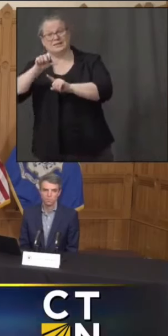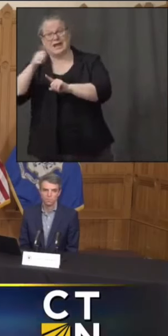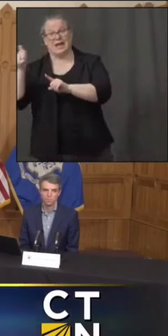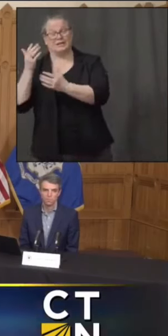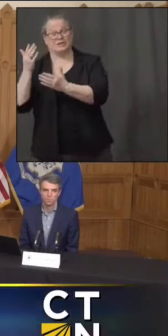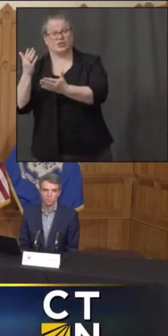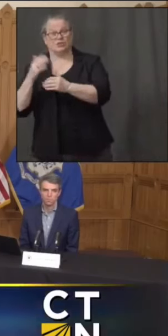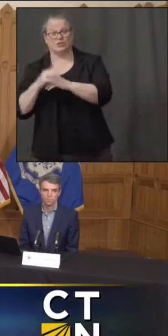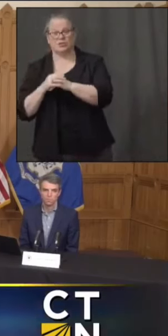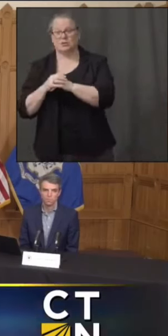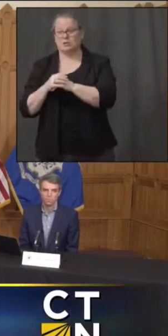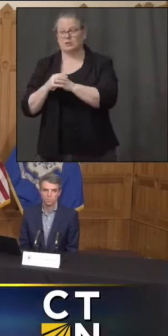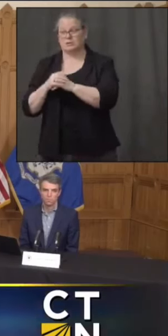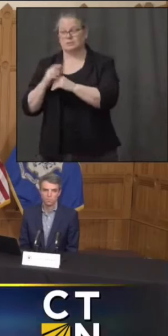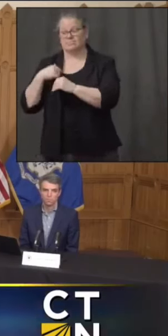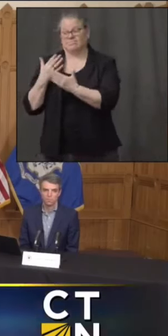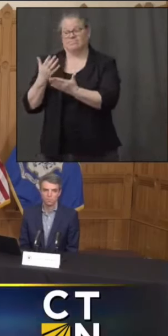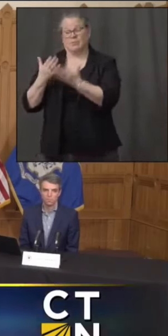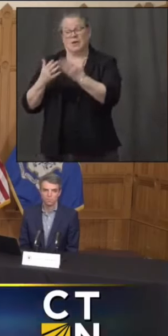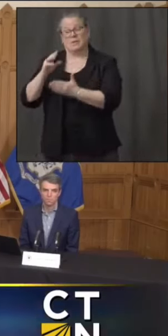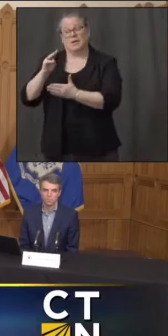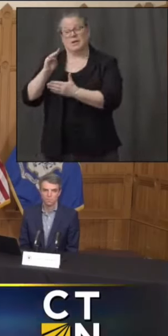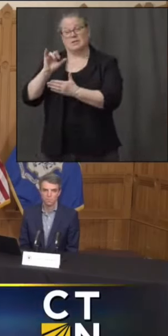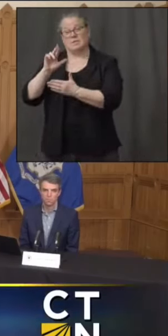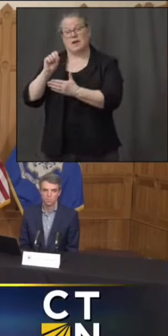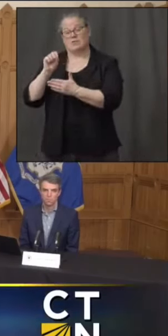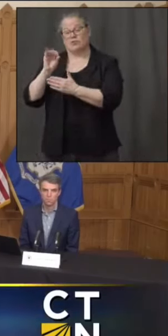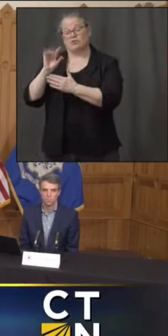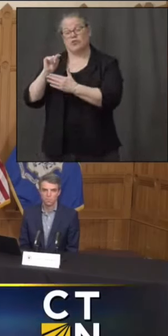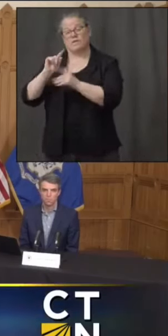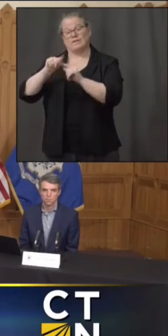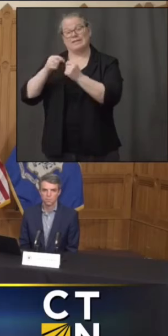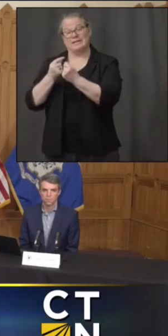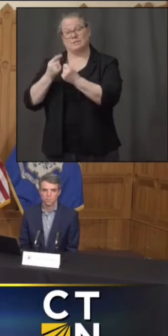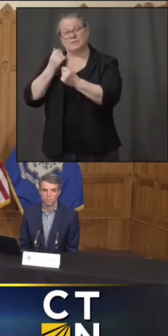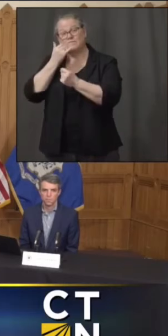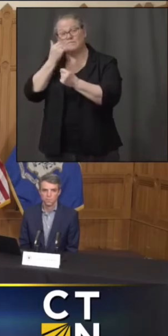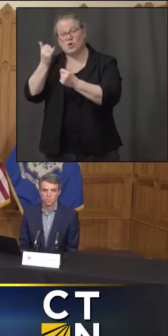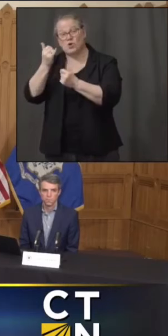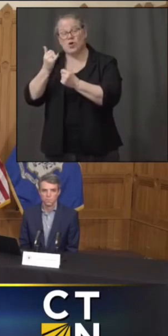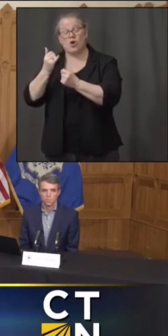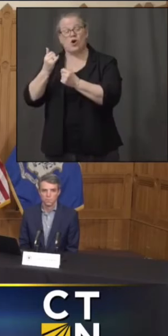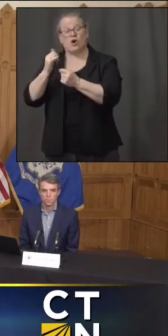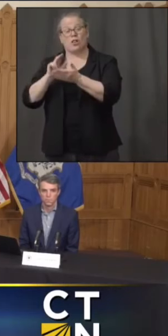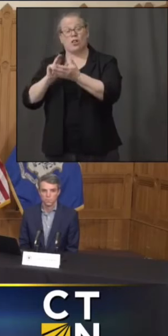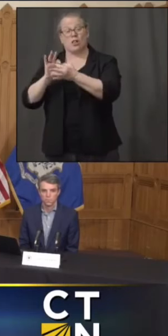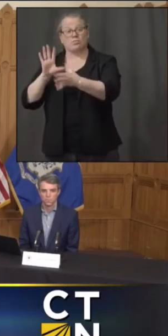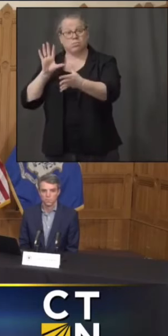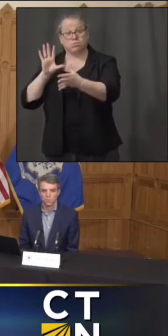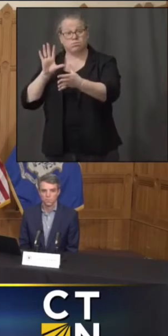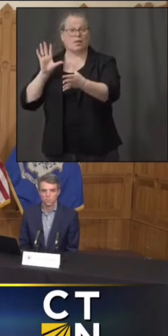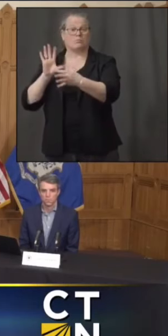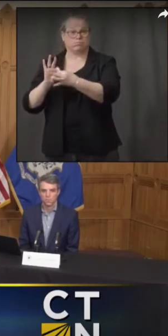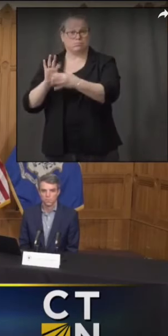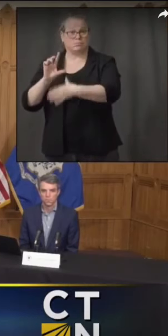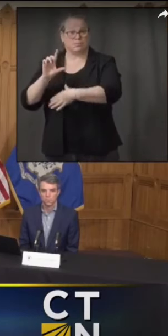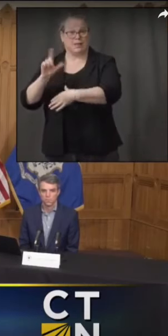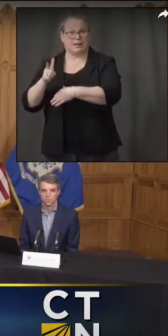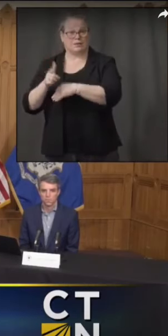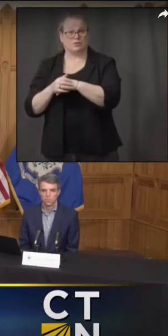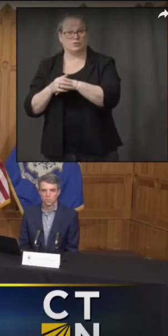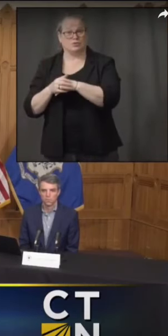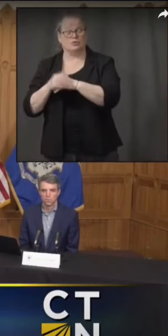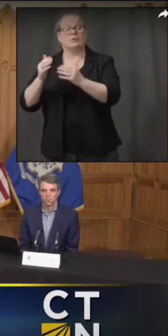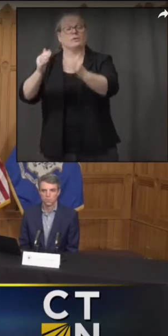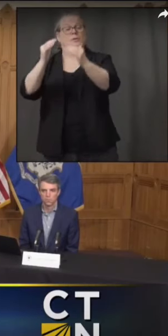Perhaps log out of the Microsoft Teams call and log back in. We'll move along next to the Waterbury Republican American.